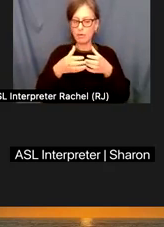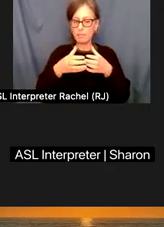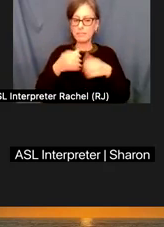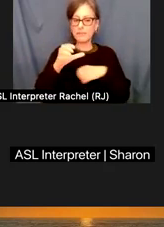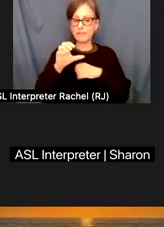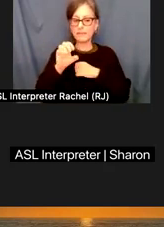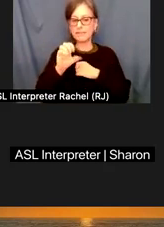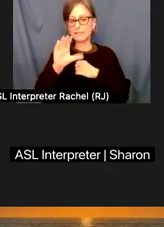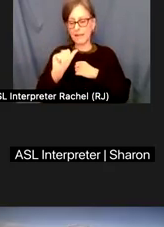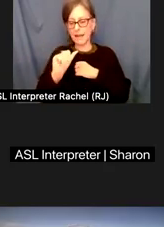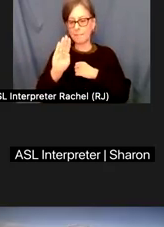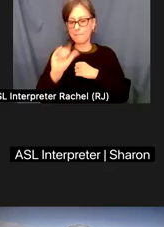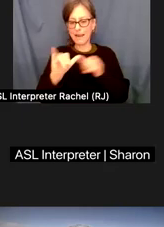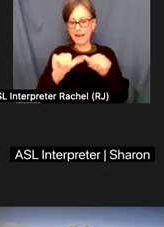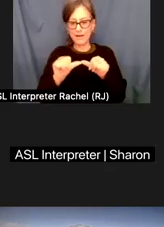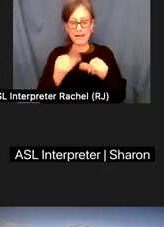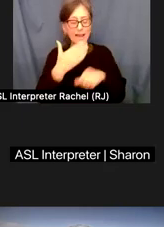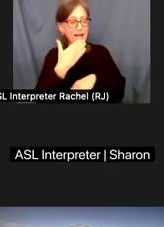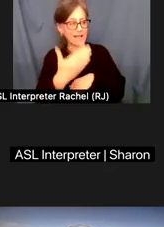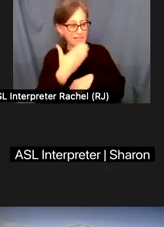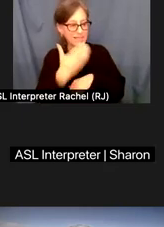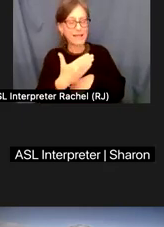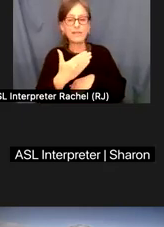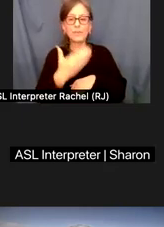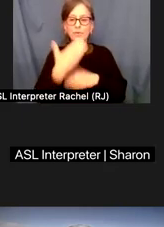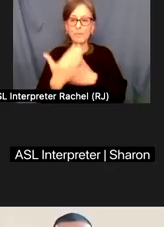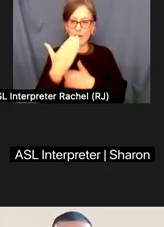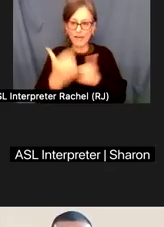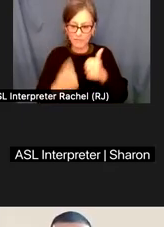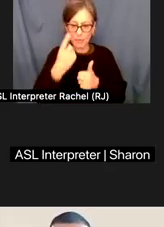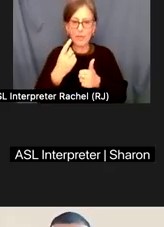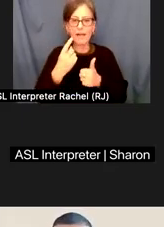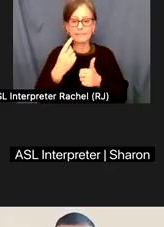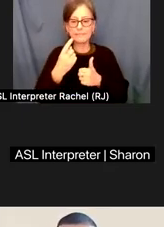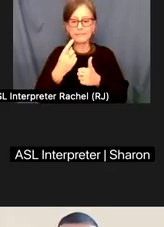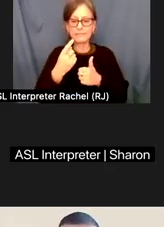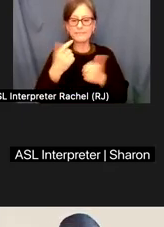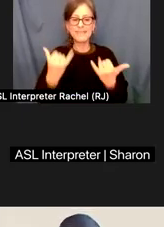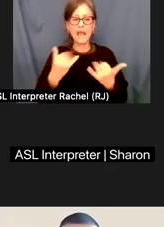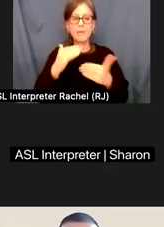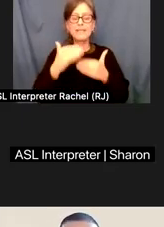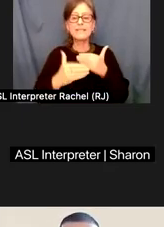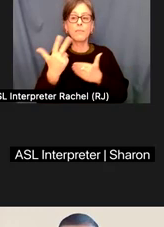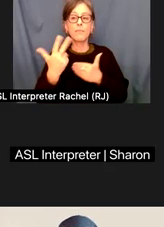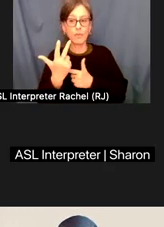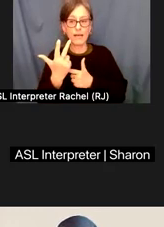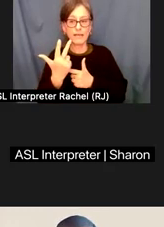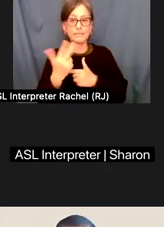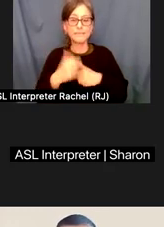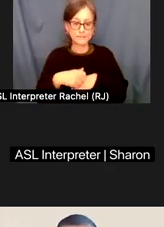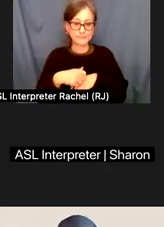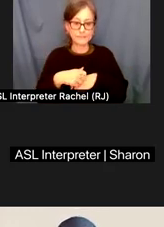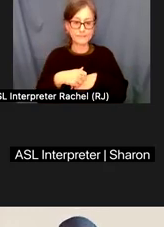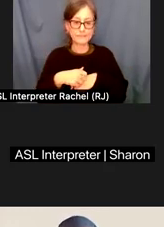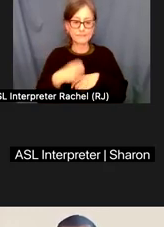up. Thank you so much, Mark, and good morning, everyone. So we are on step 3, and you can find